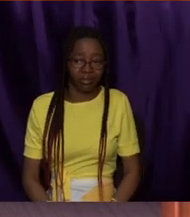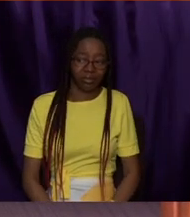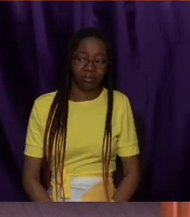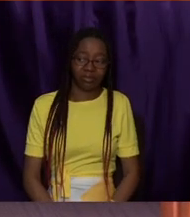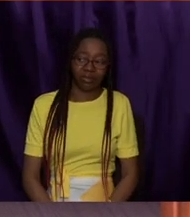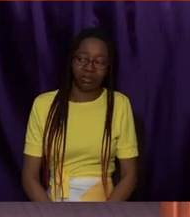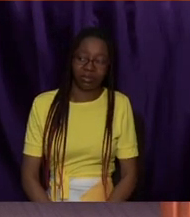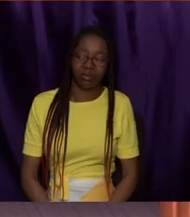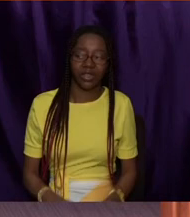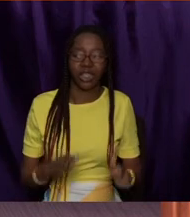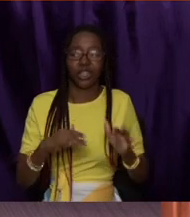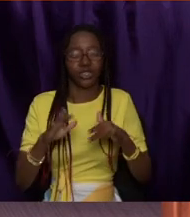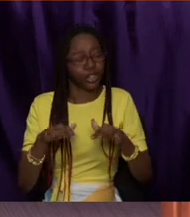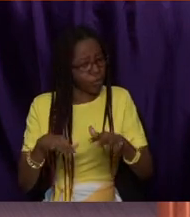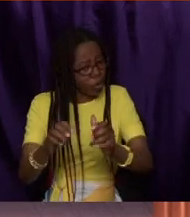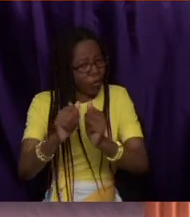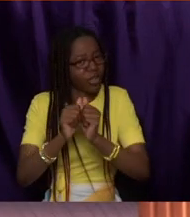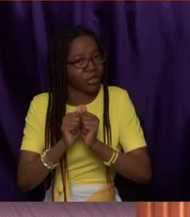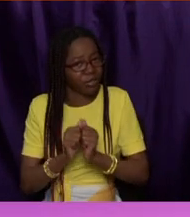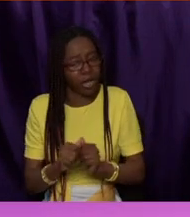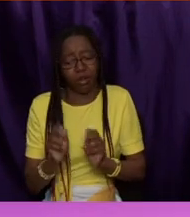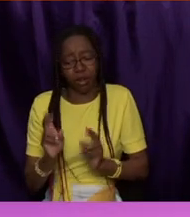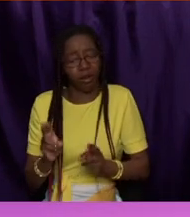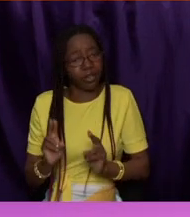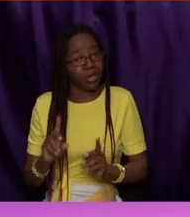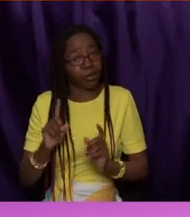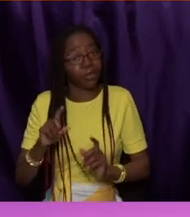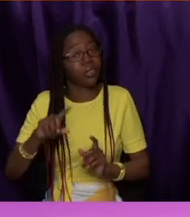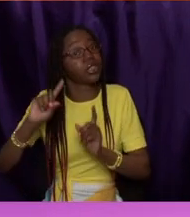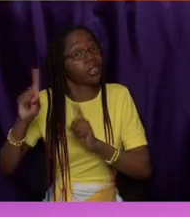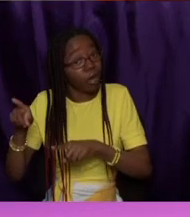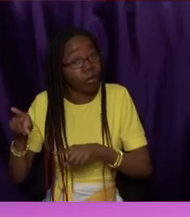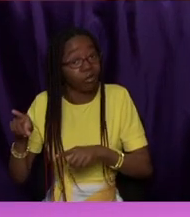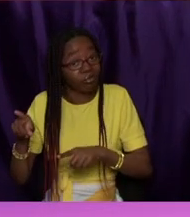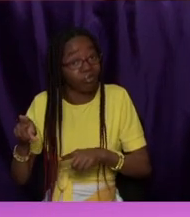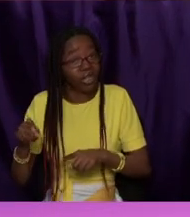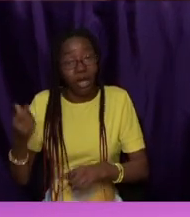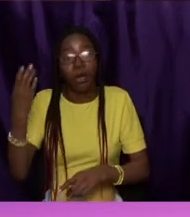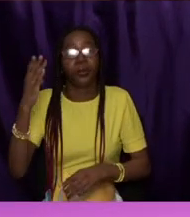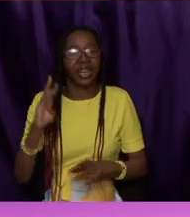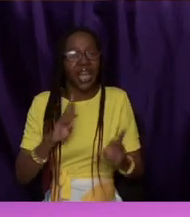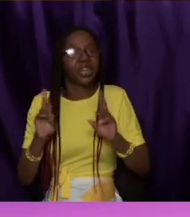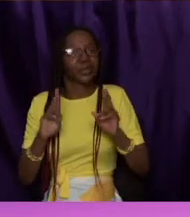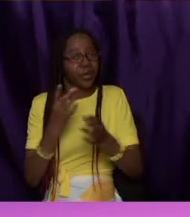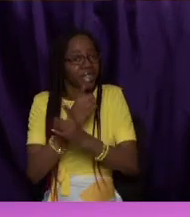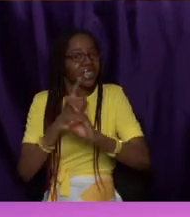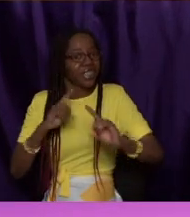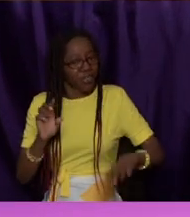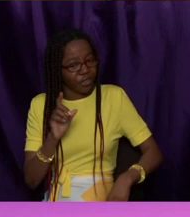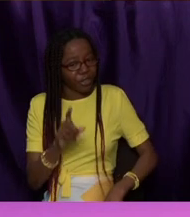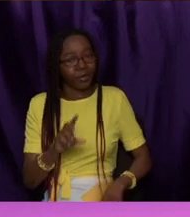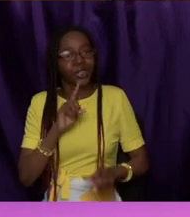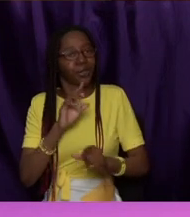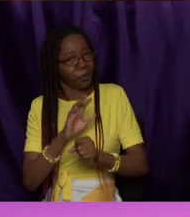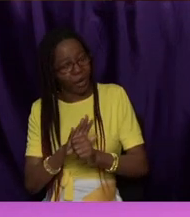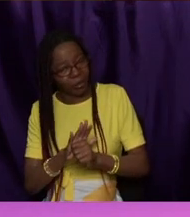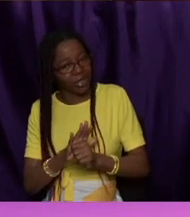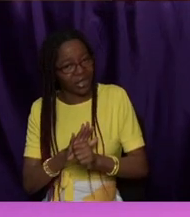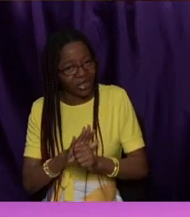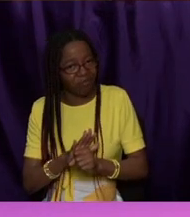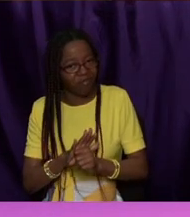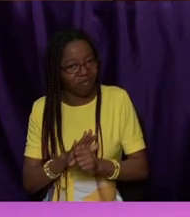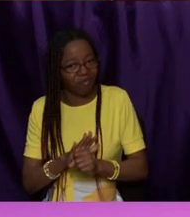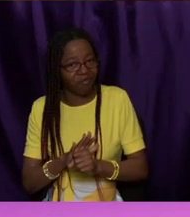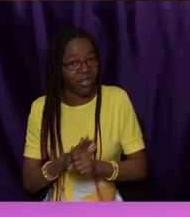Oh, just walk with me real good. I'm gonna hurry up because you got somewhere to go. When God is ready to deliver you to your promise,